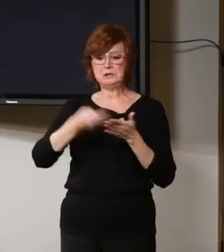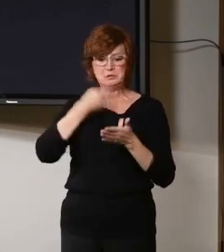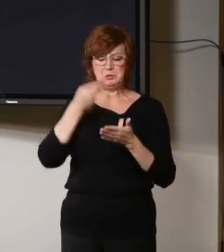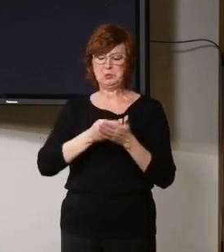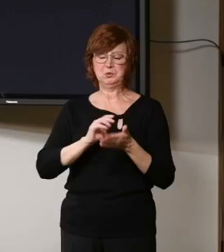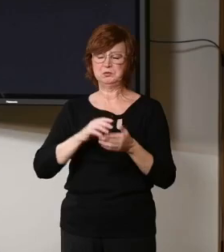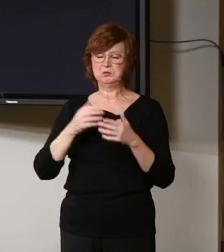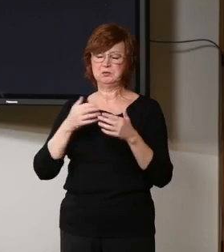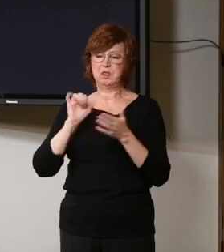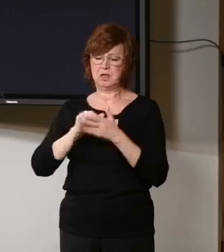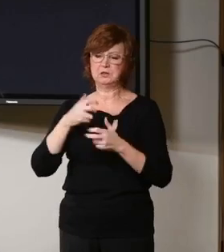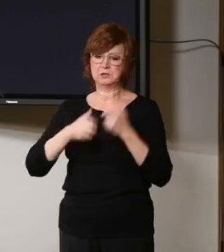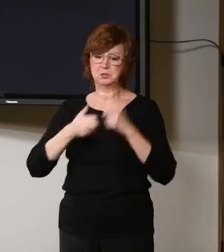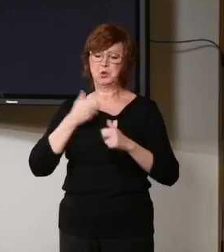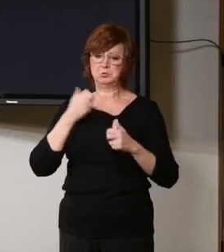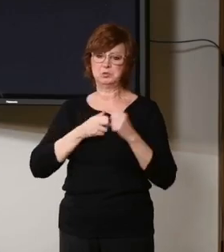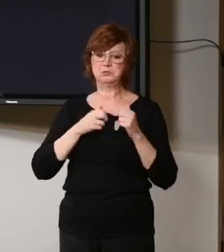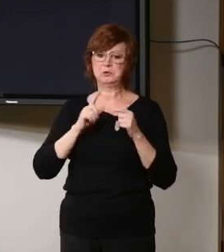In